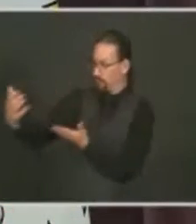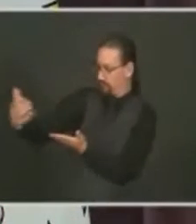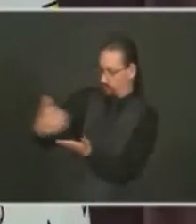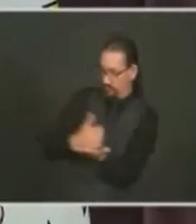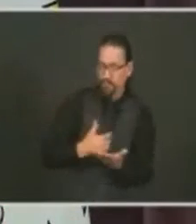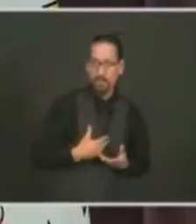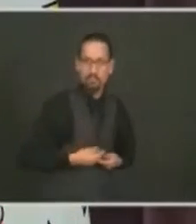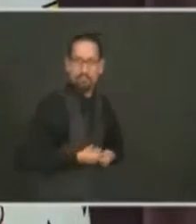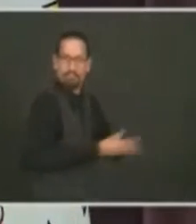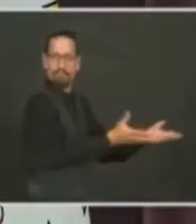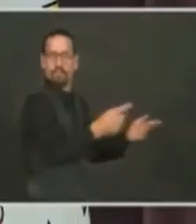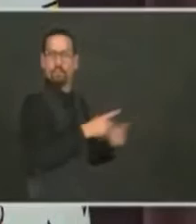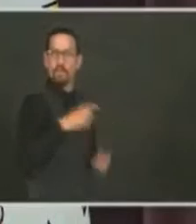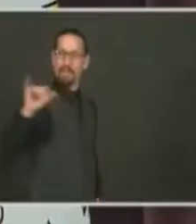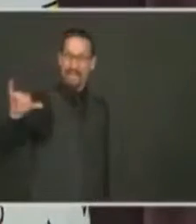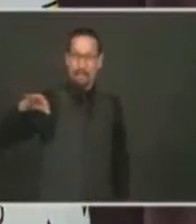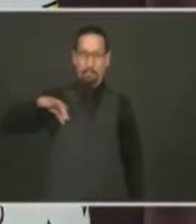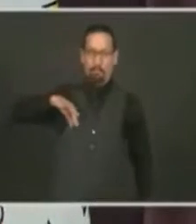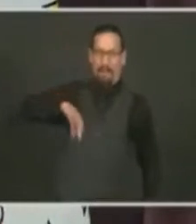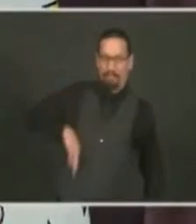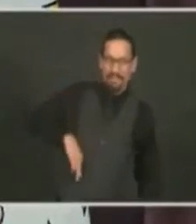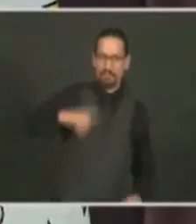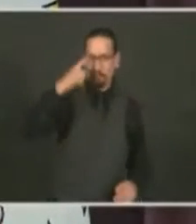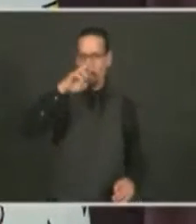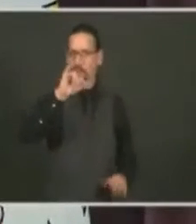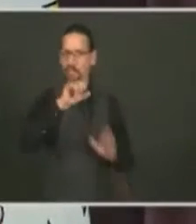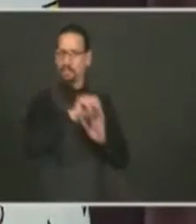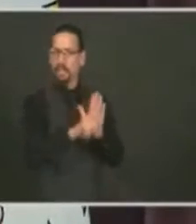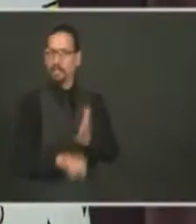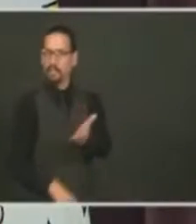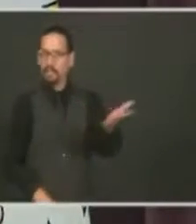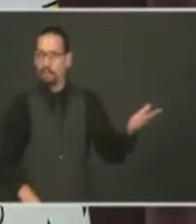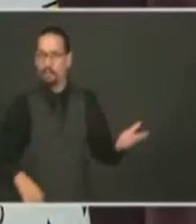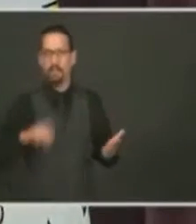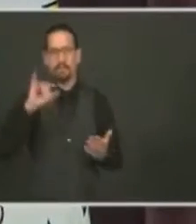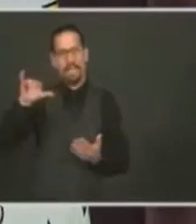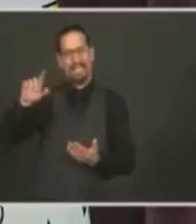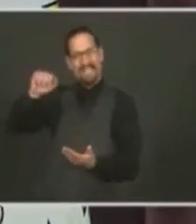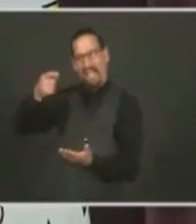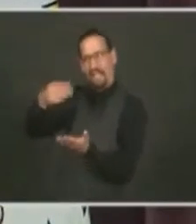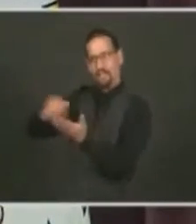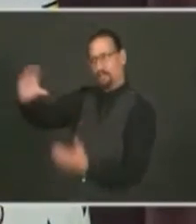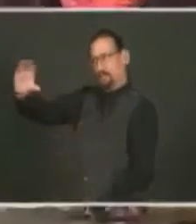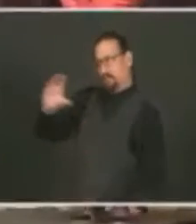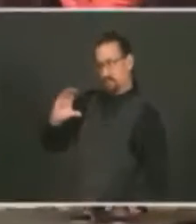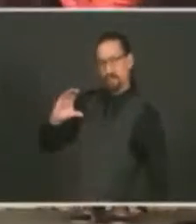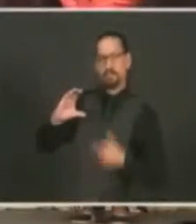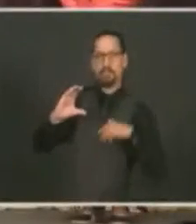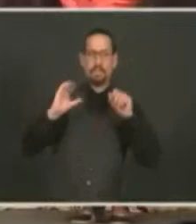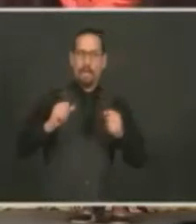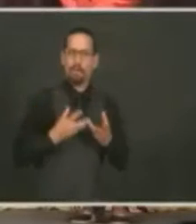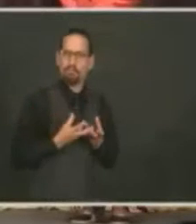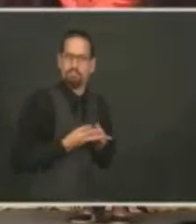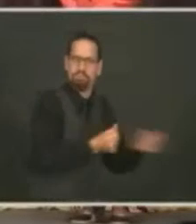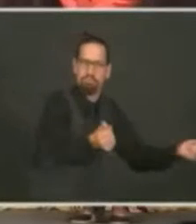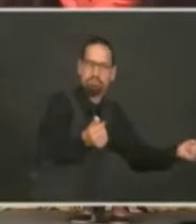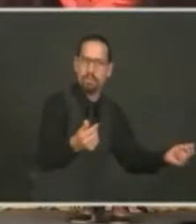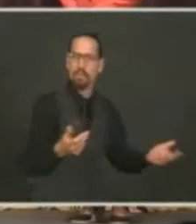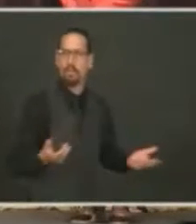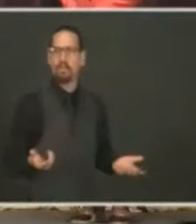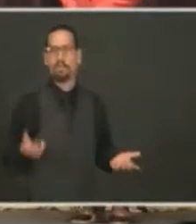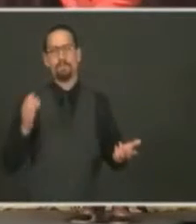arrangement that the state made decades ago that, by and large, I think has accrued to Rhode Island's benefit. Well, in closing, I think,